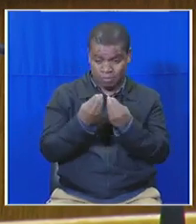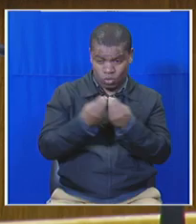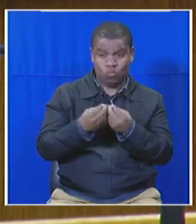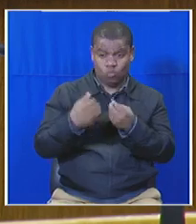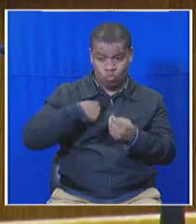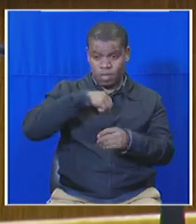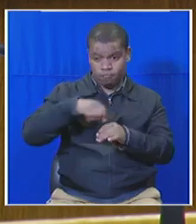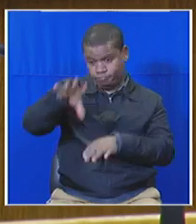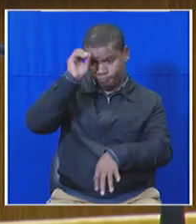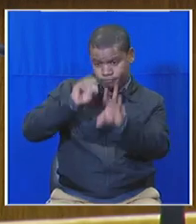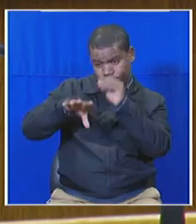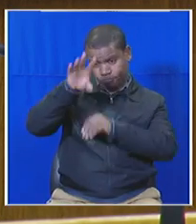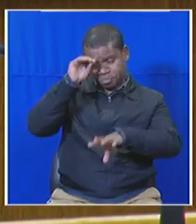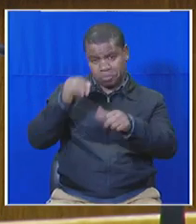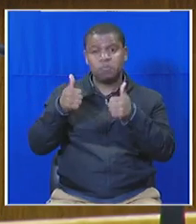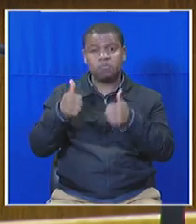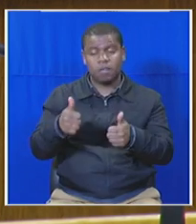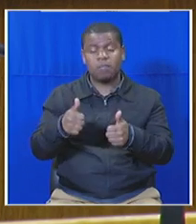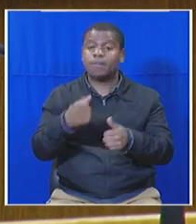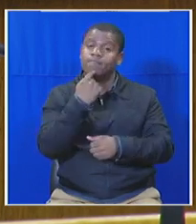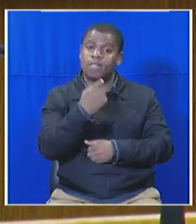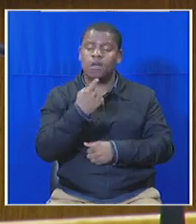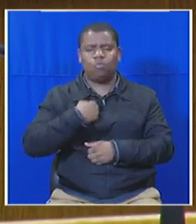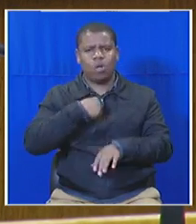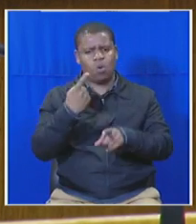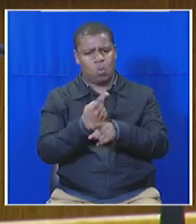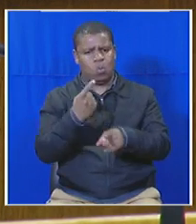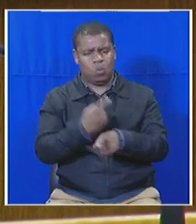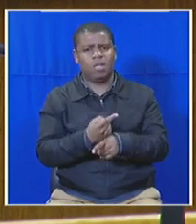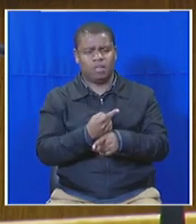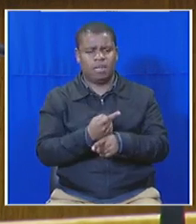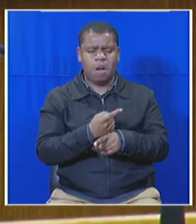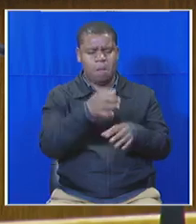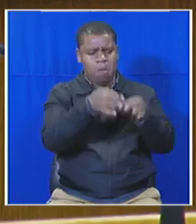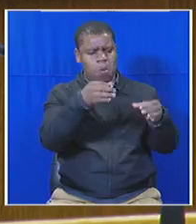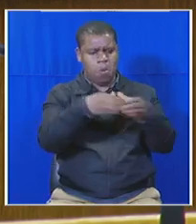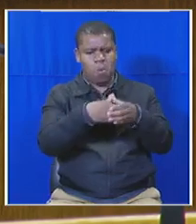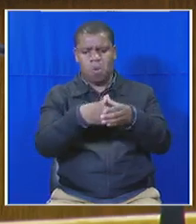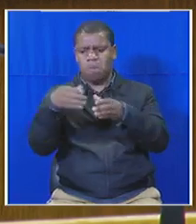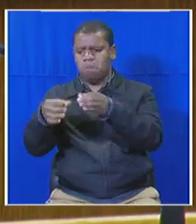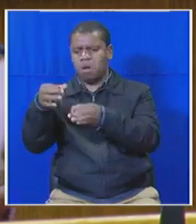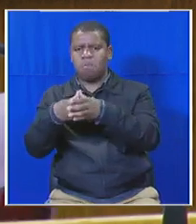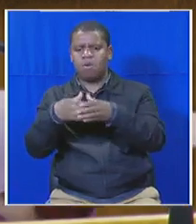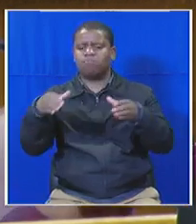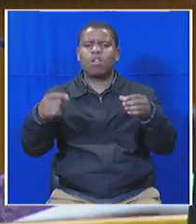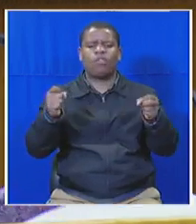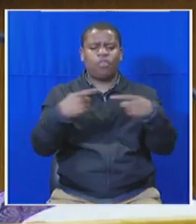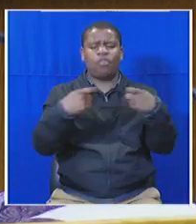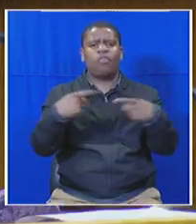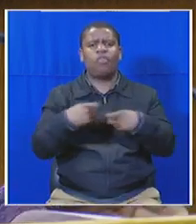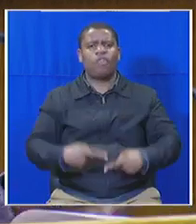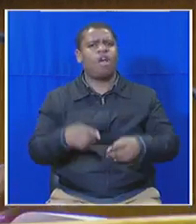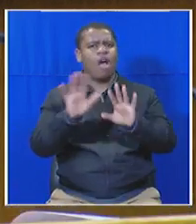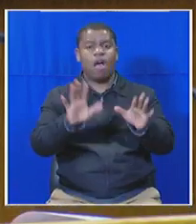his passing, that you don't have to be antagonistic in arguing your point or your